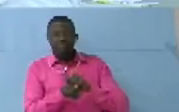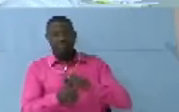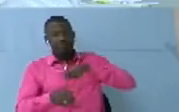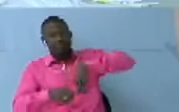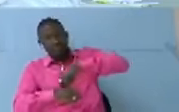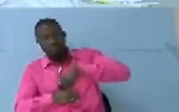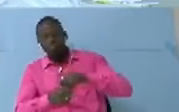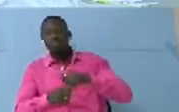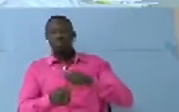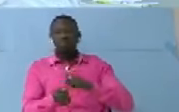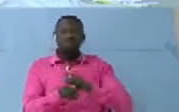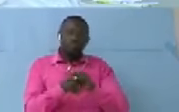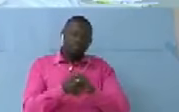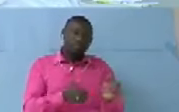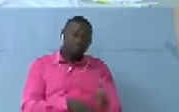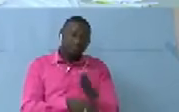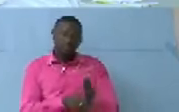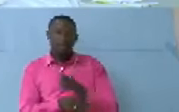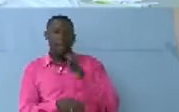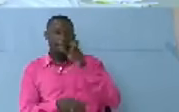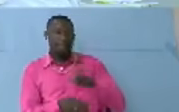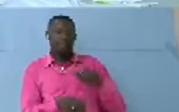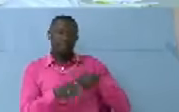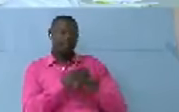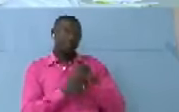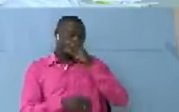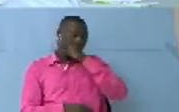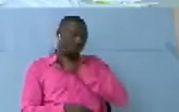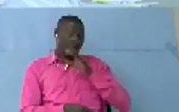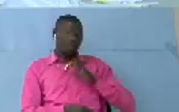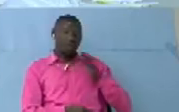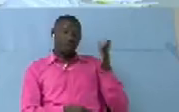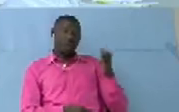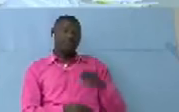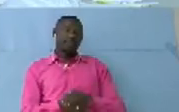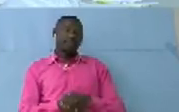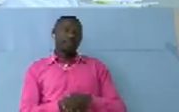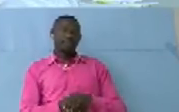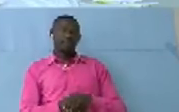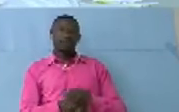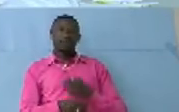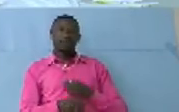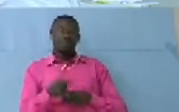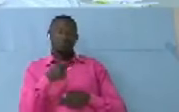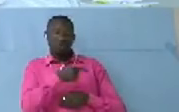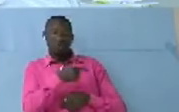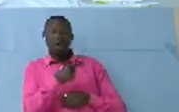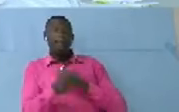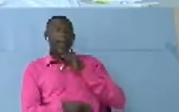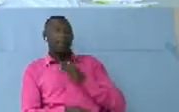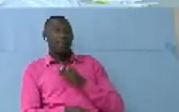So your PPP militant, so-called PPP militant, was also an NIA agent.